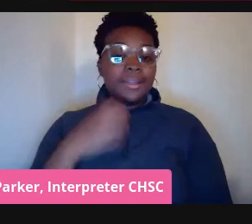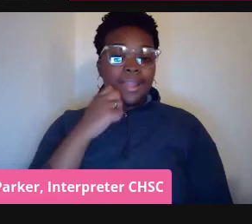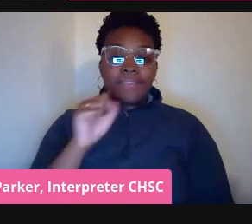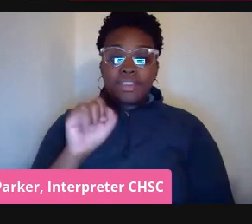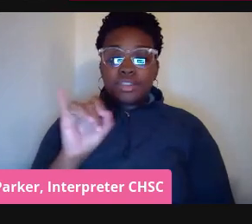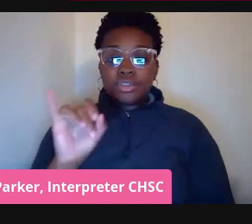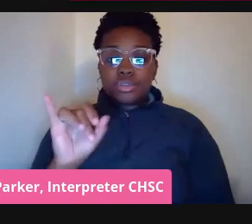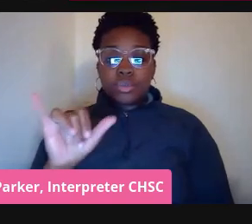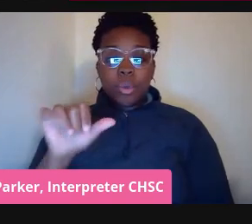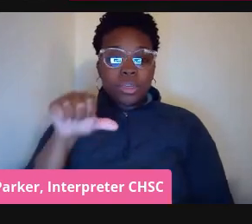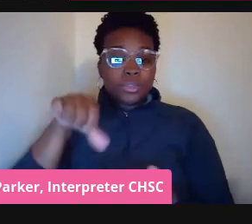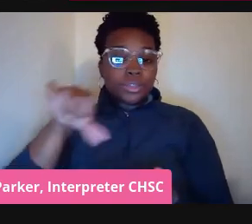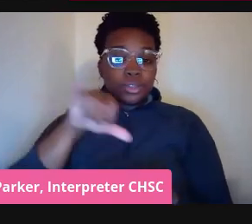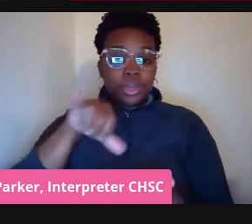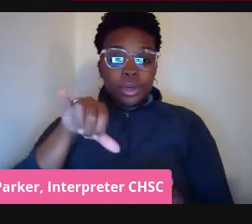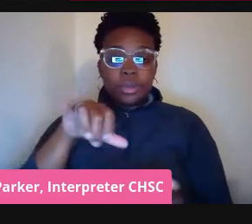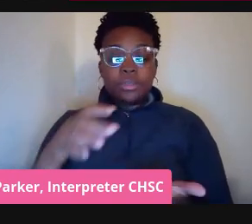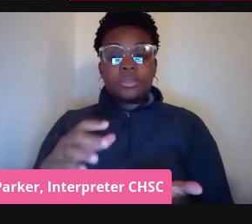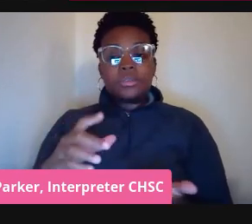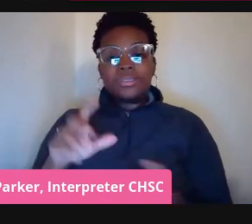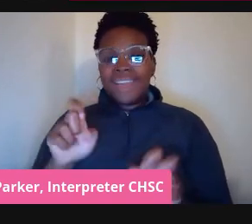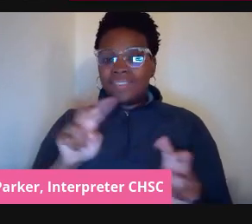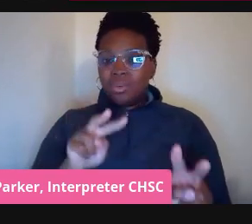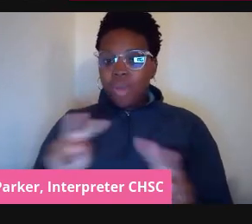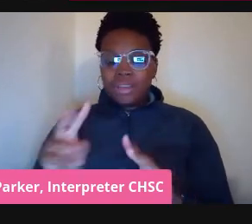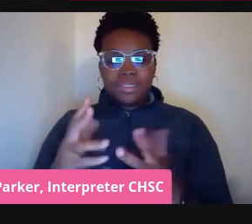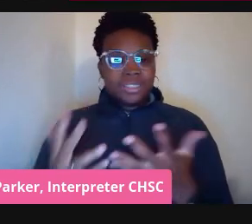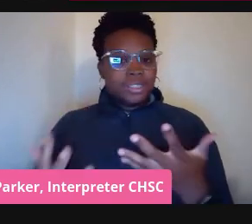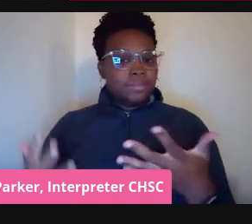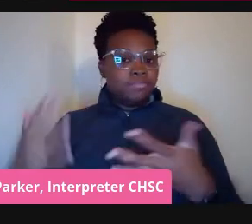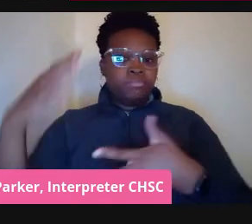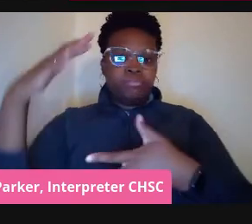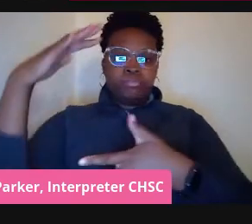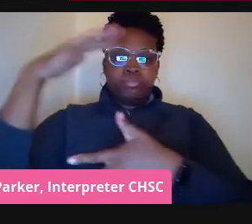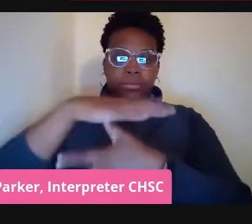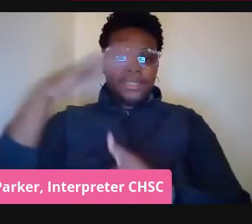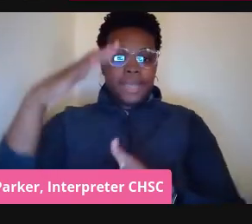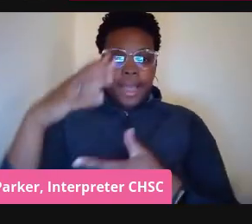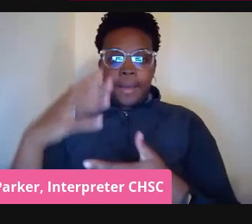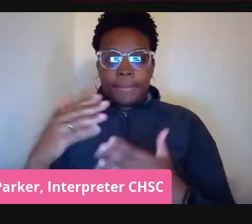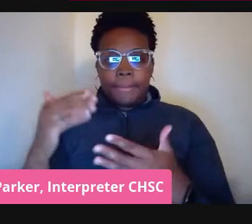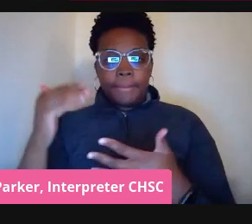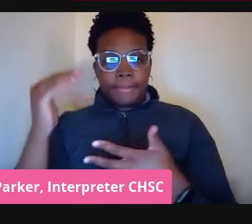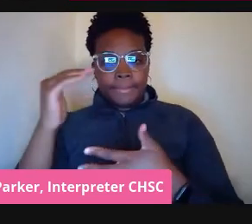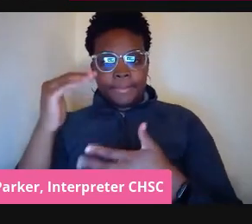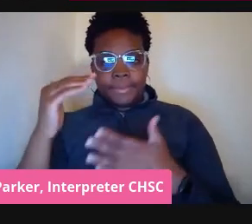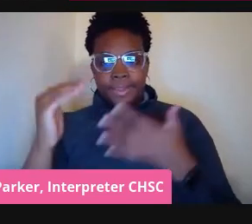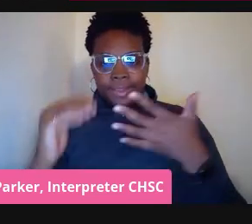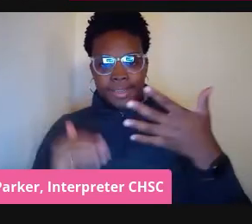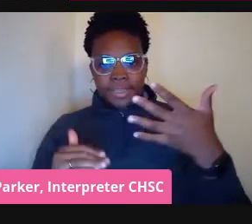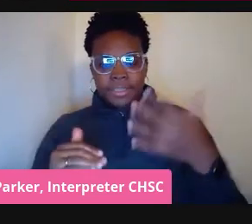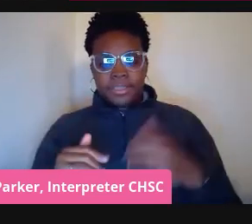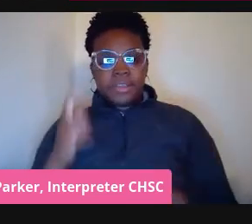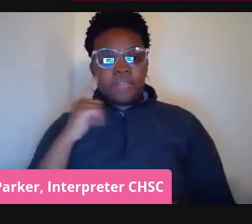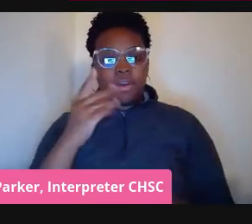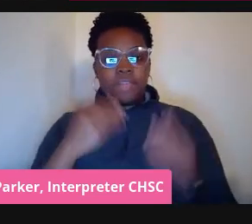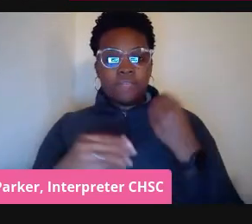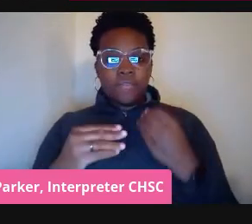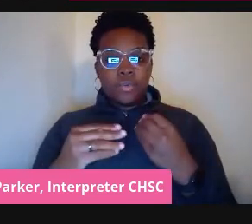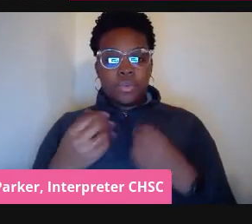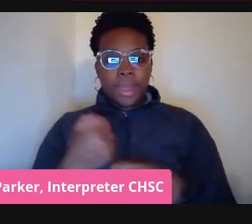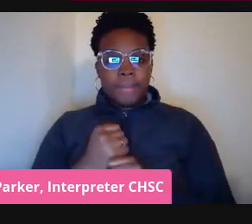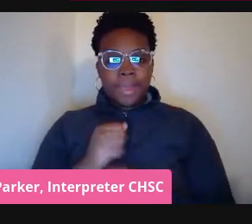got to watch soy. It's at the top of the list, if not number one on the list, for foods that build